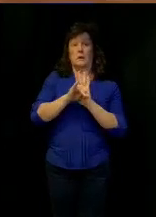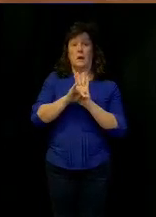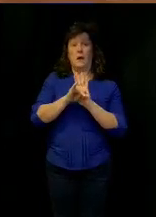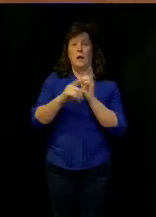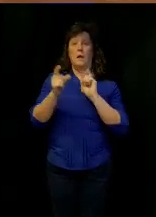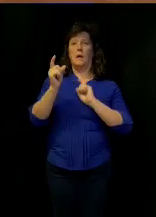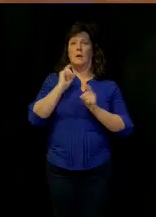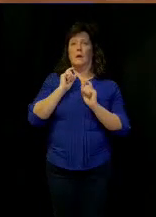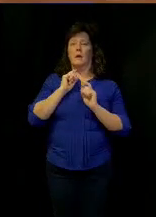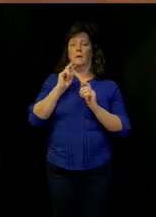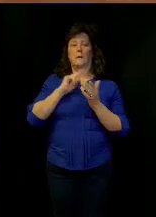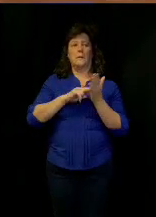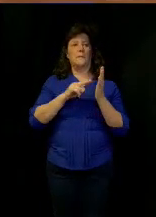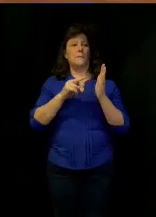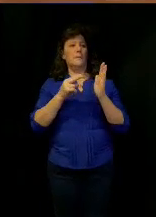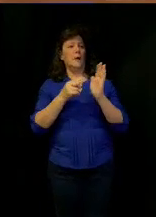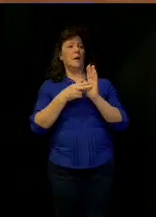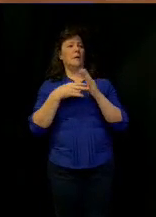purpose for my life.